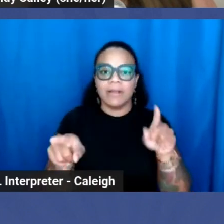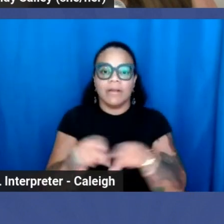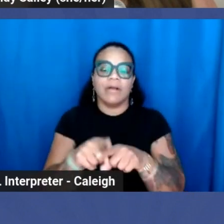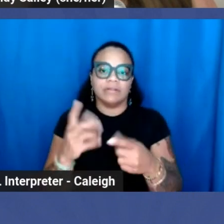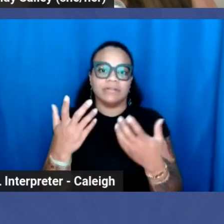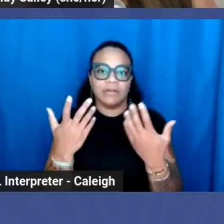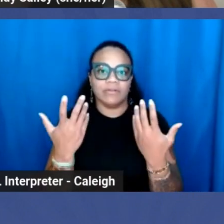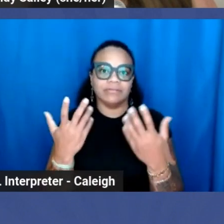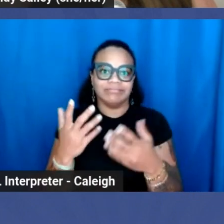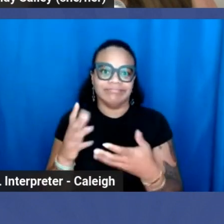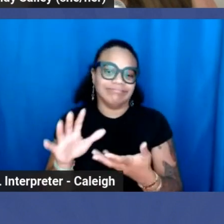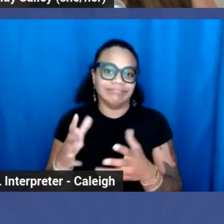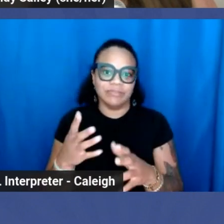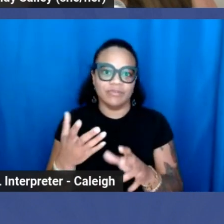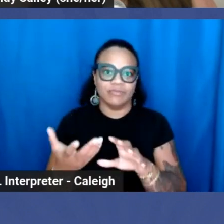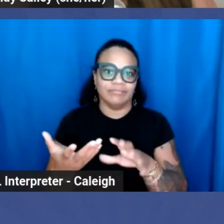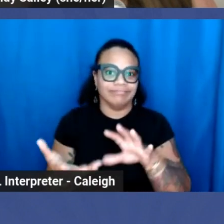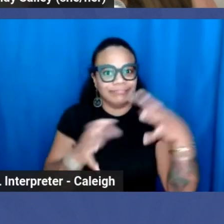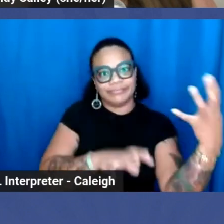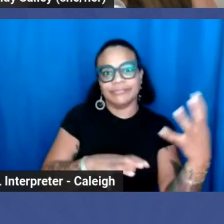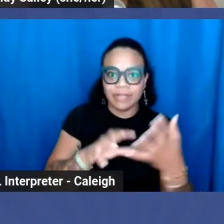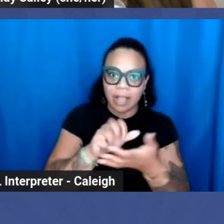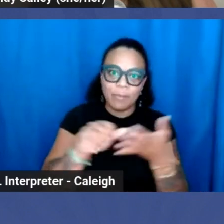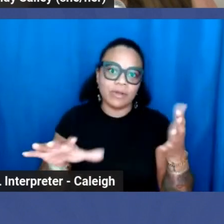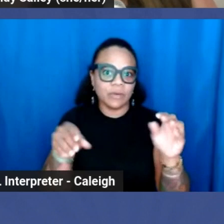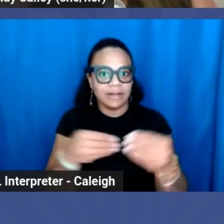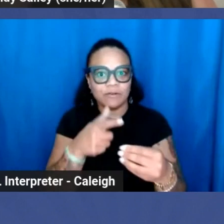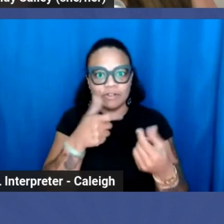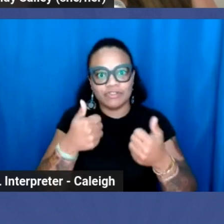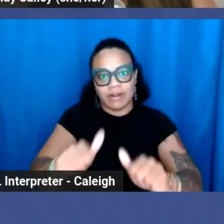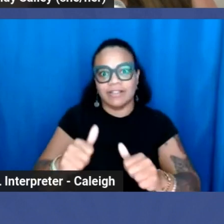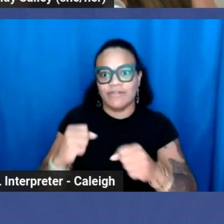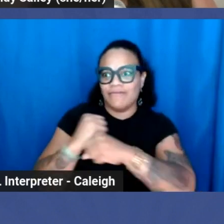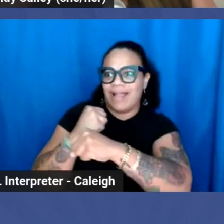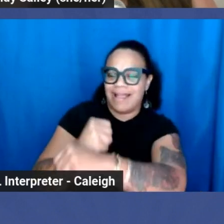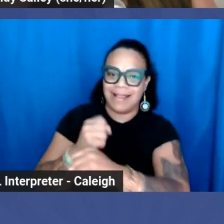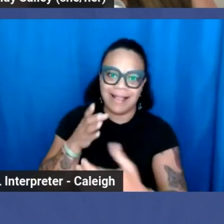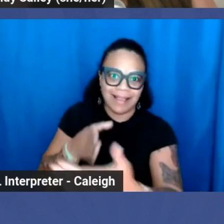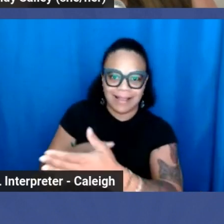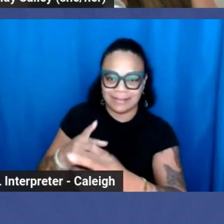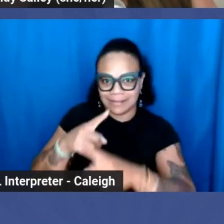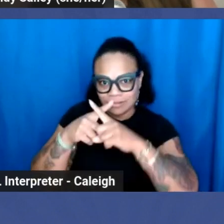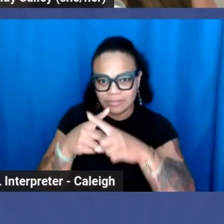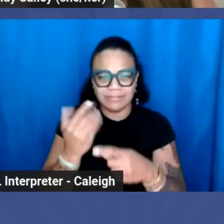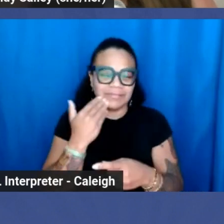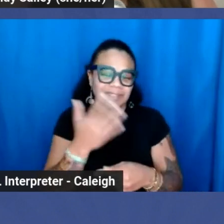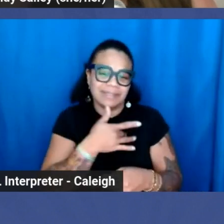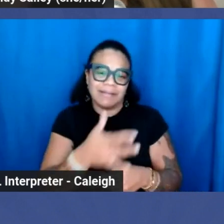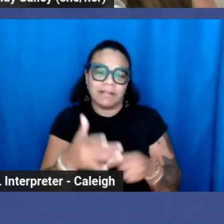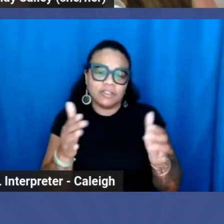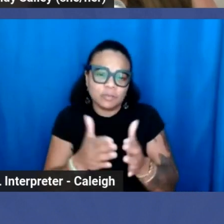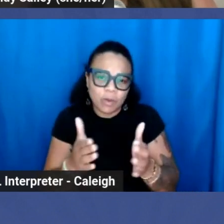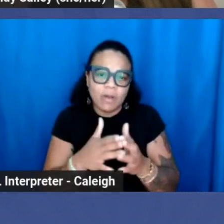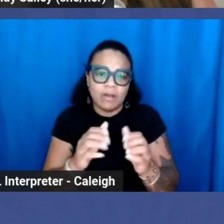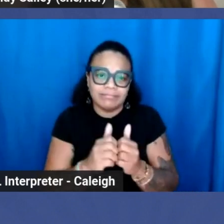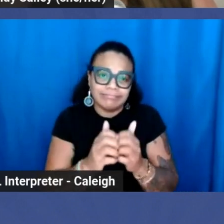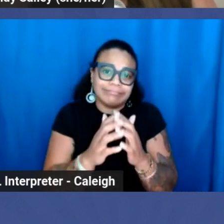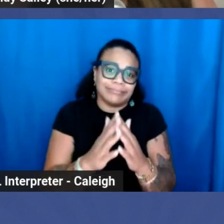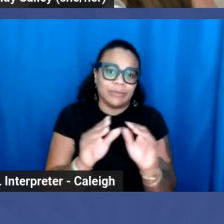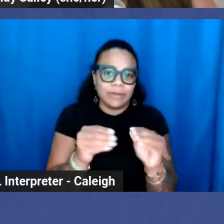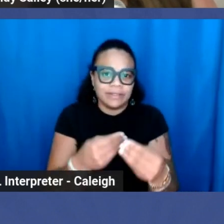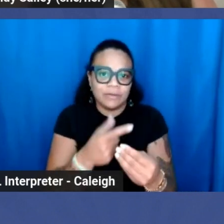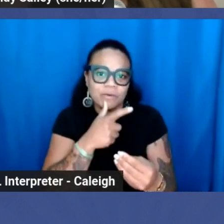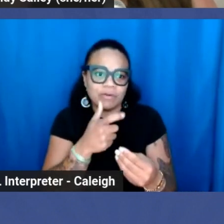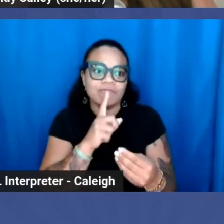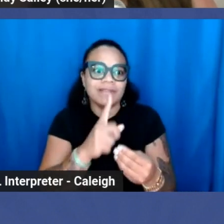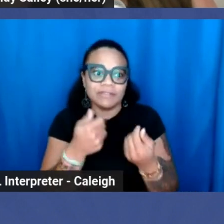organizations, abortion organizations, to try to fight this censorship, right? Small, grassroots organizations that are,